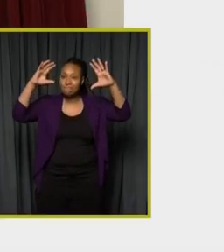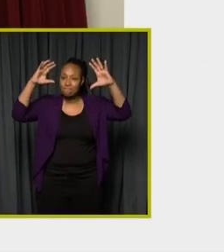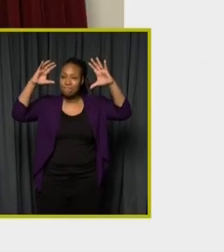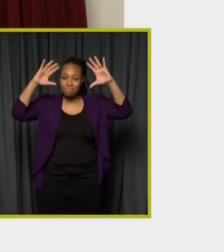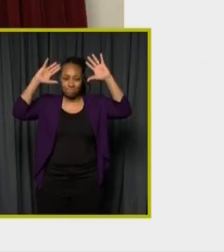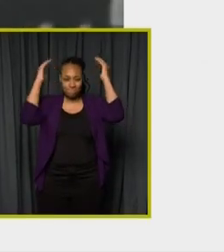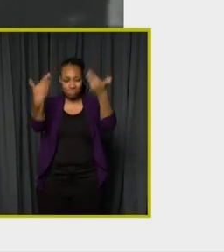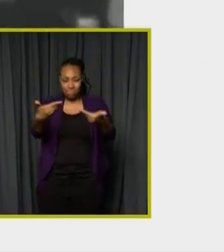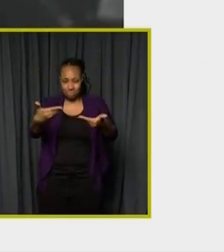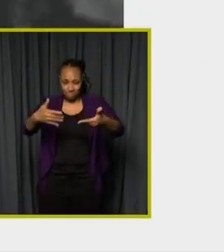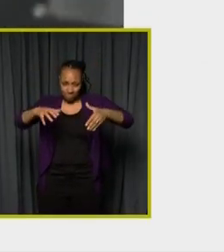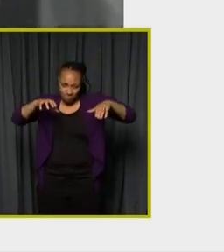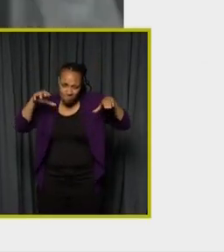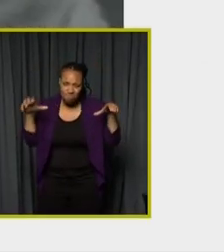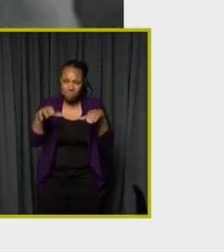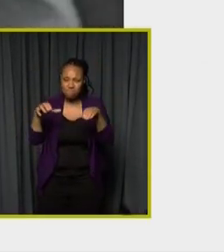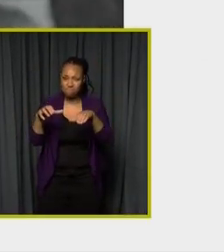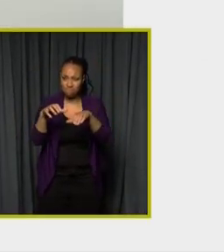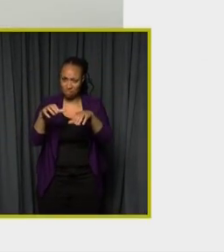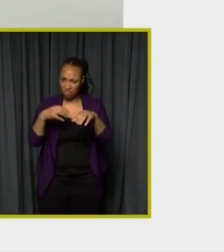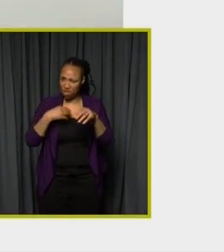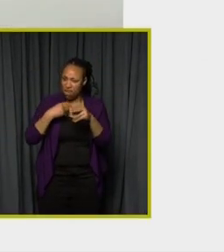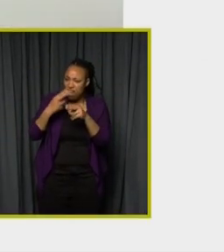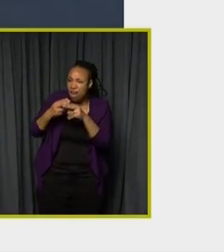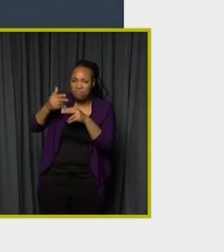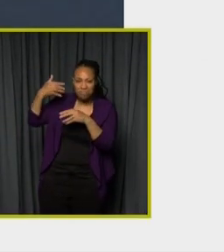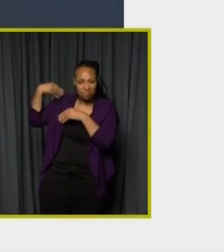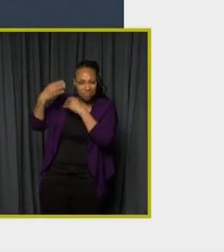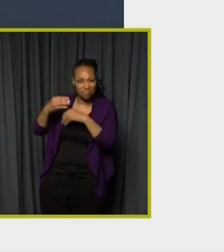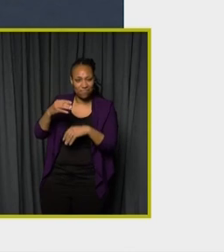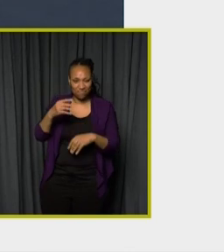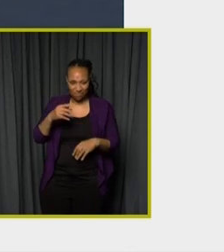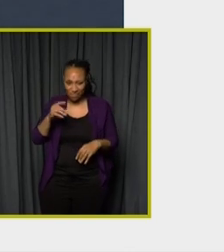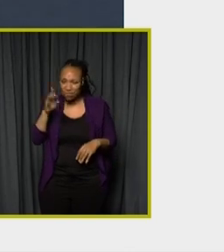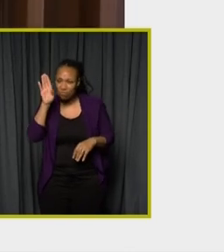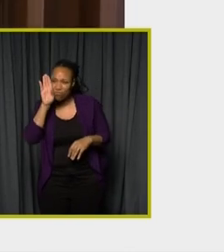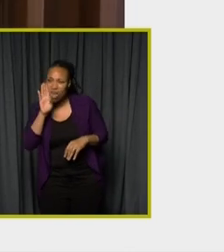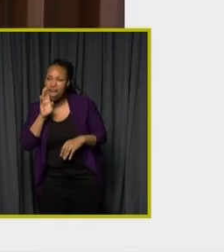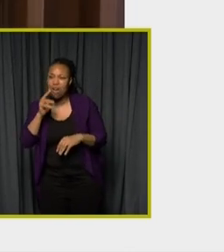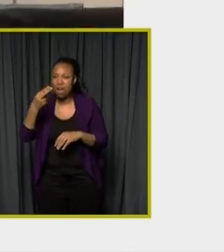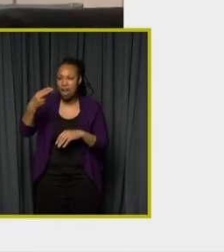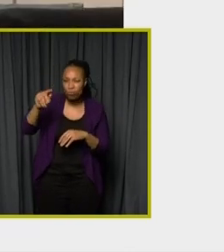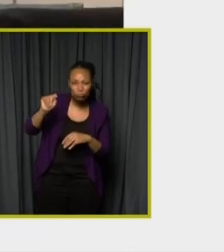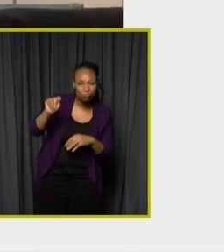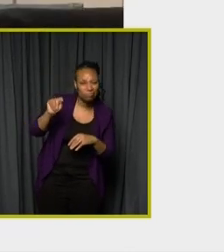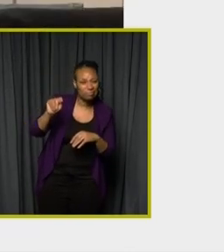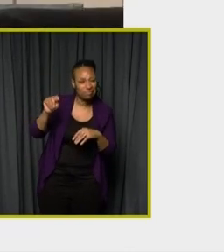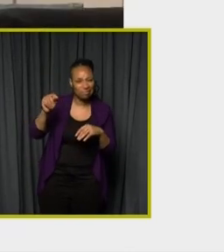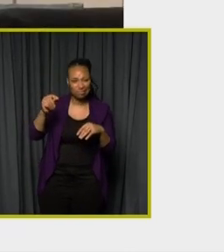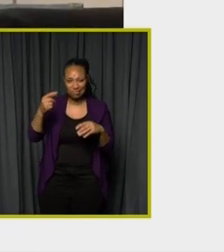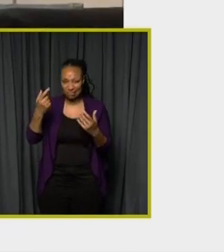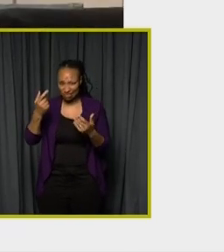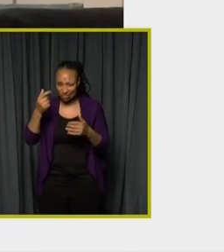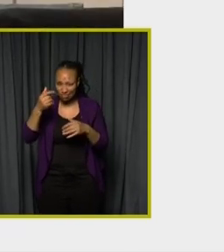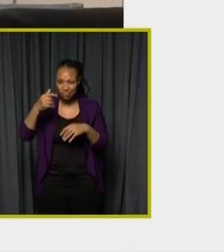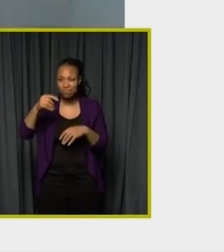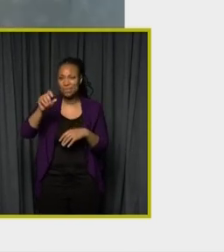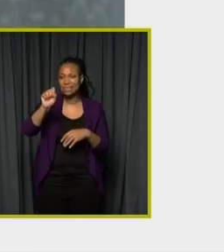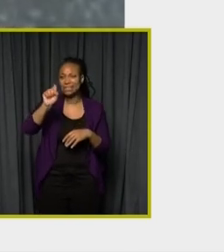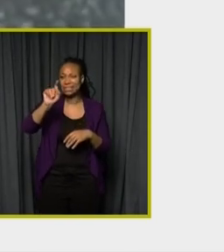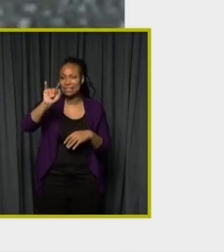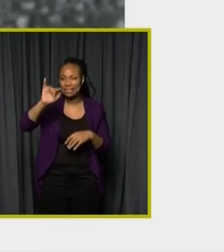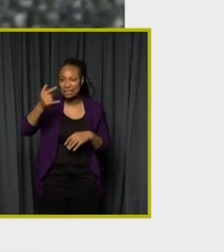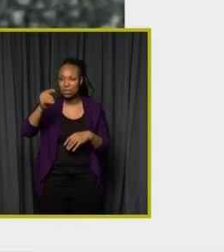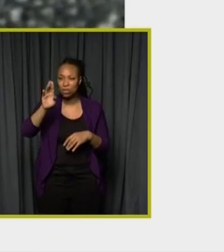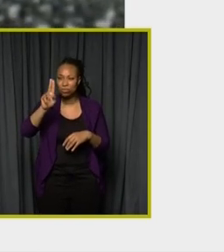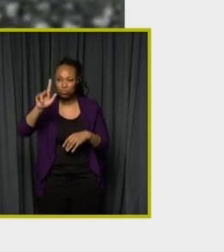Truth. Frederick Douglass. John Brown. Harriet Tubman. Lucretia Mott. Sitting Bull. For A. Philip Randolph, Fannie Lou Hamer.